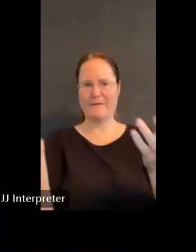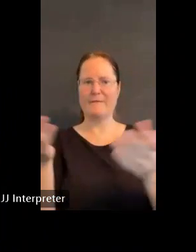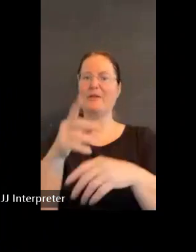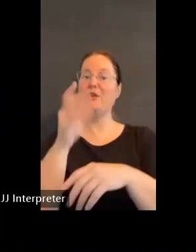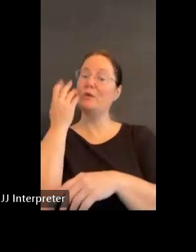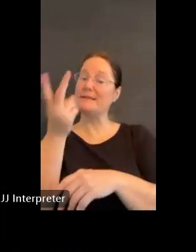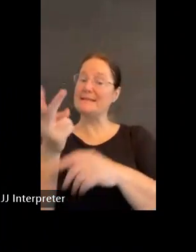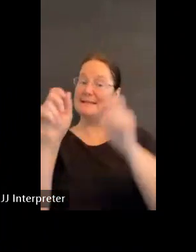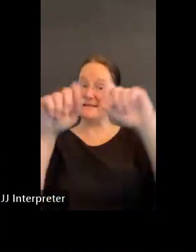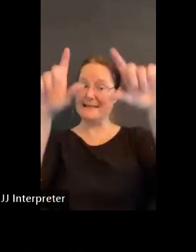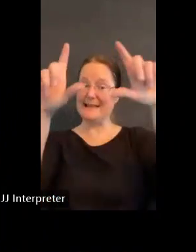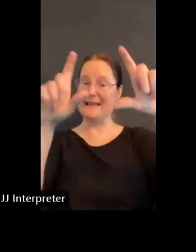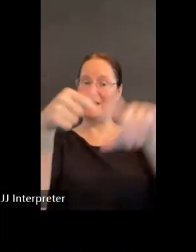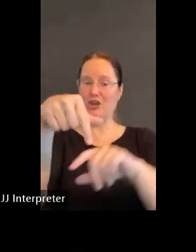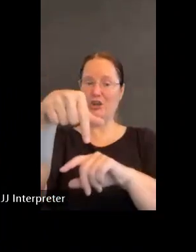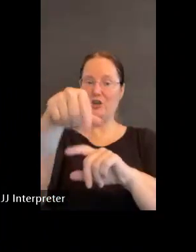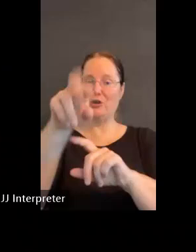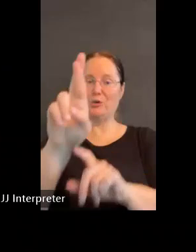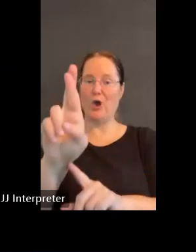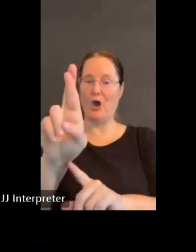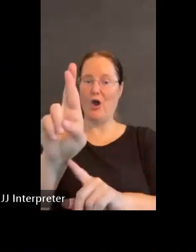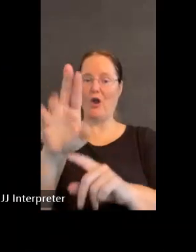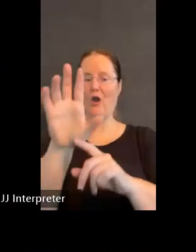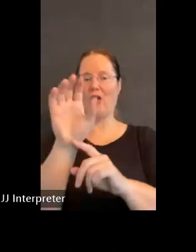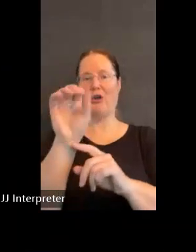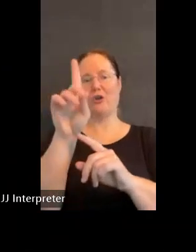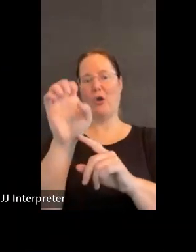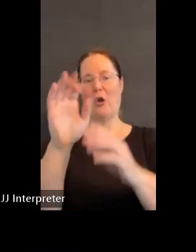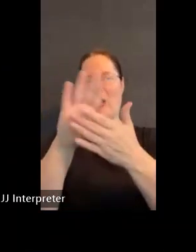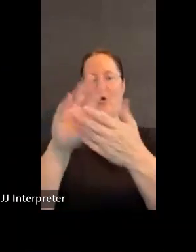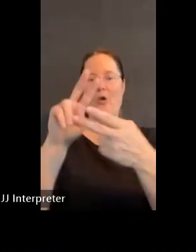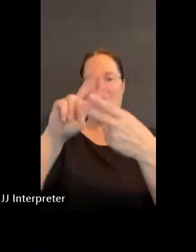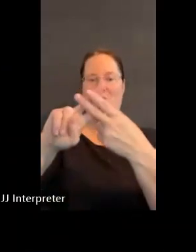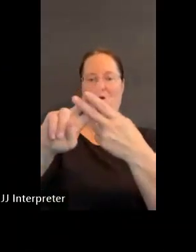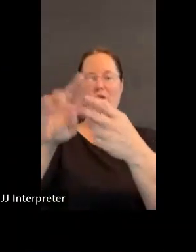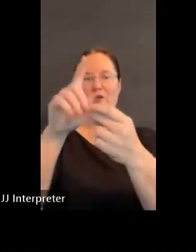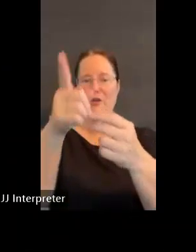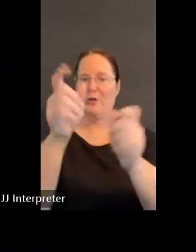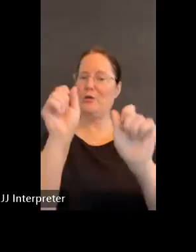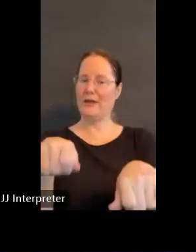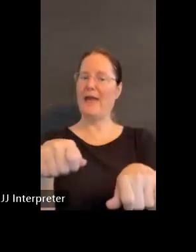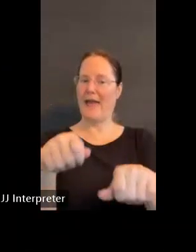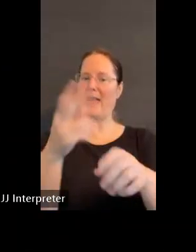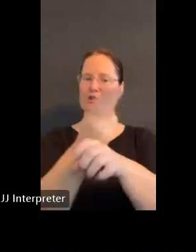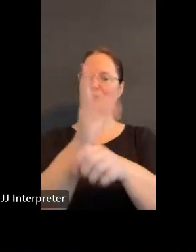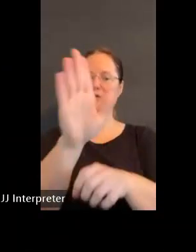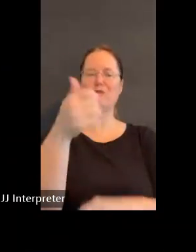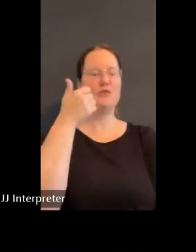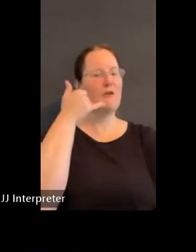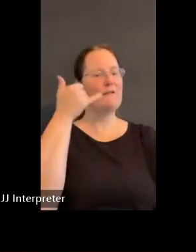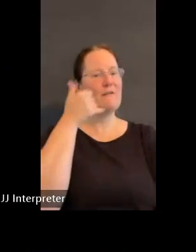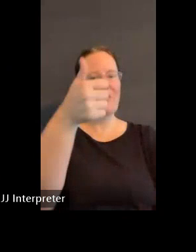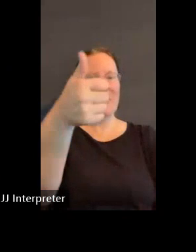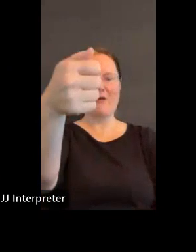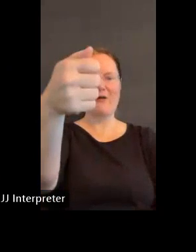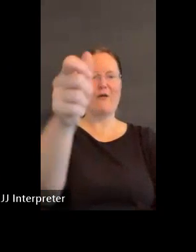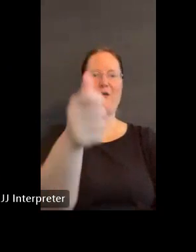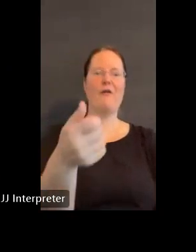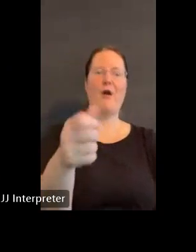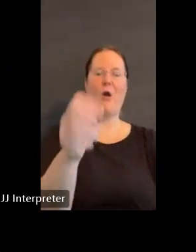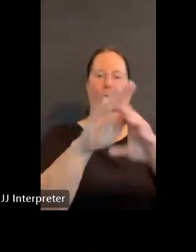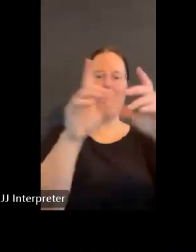as well. Please take out your phone if you're not already on your phone and open